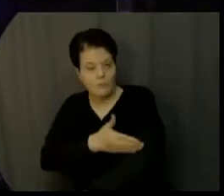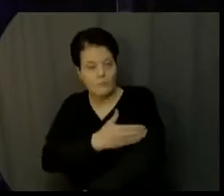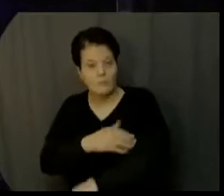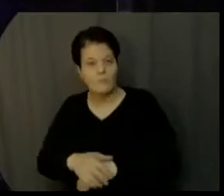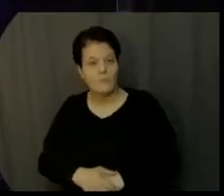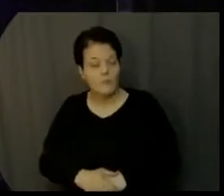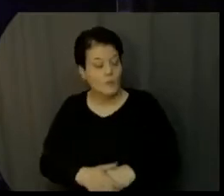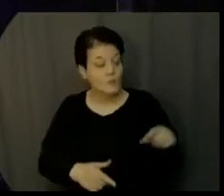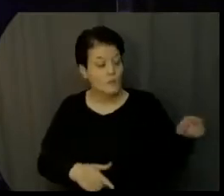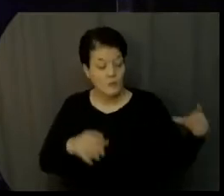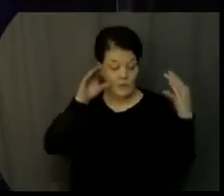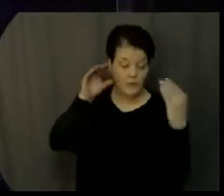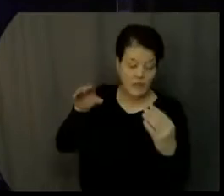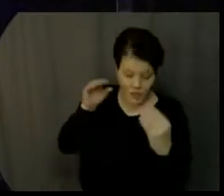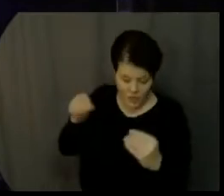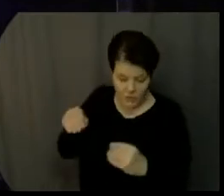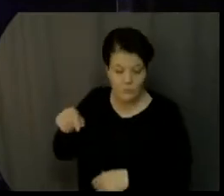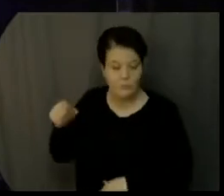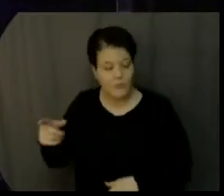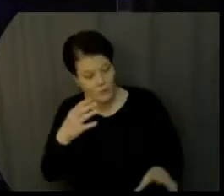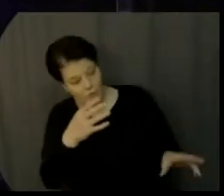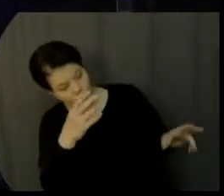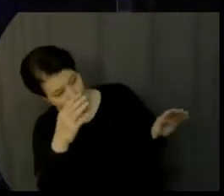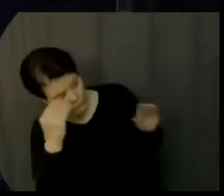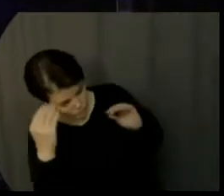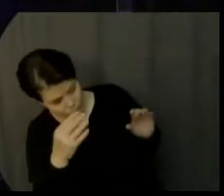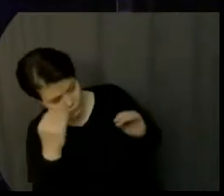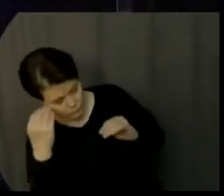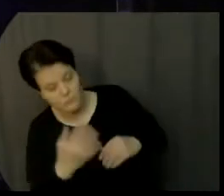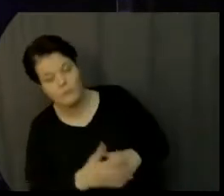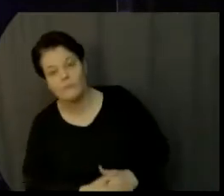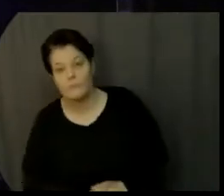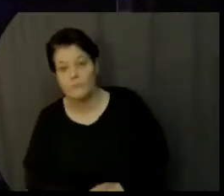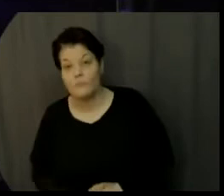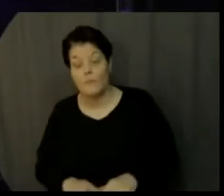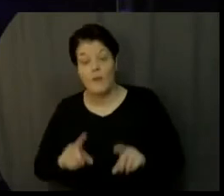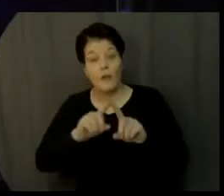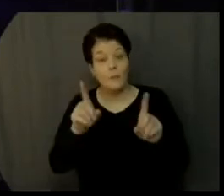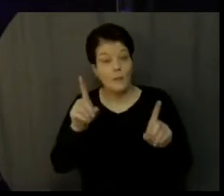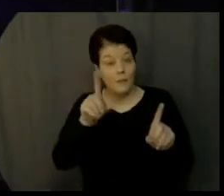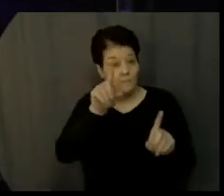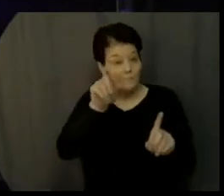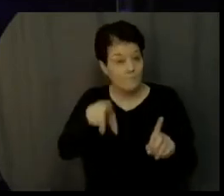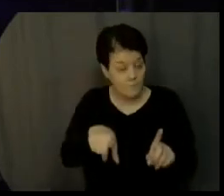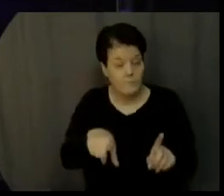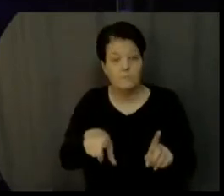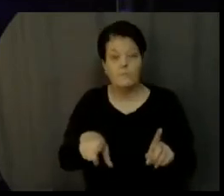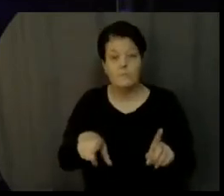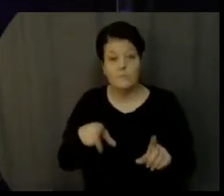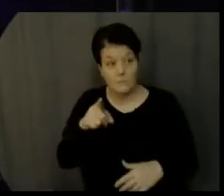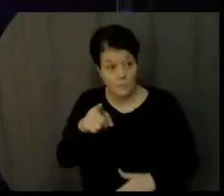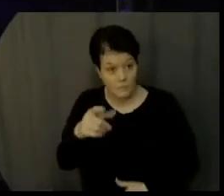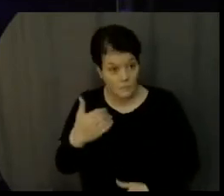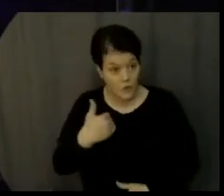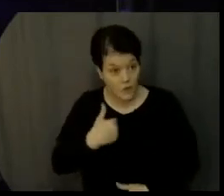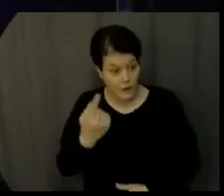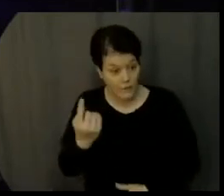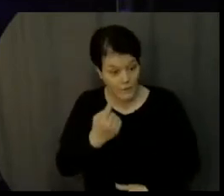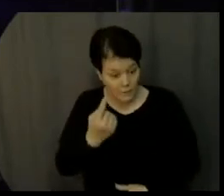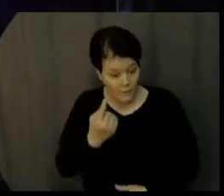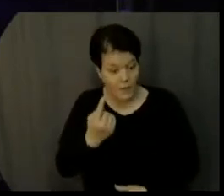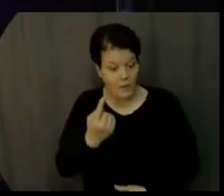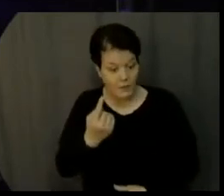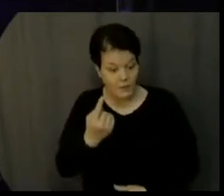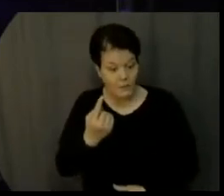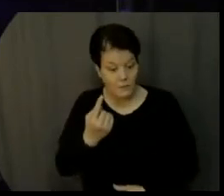relationship. And the question is, do you have someone who disciples you, and are you discipling